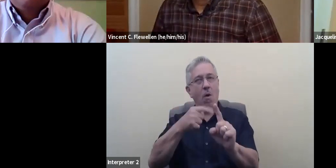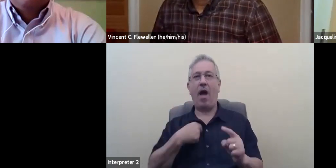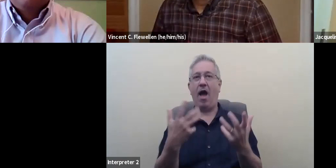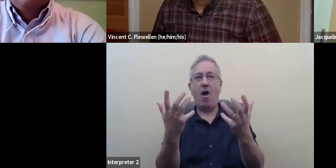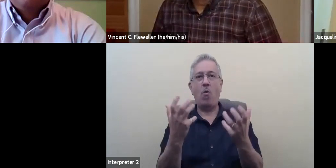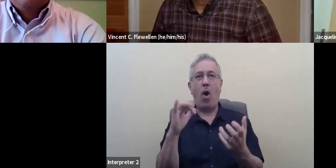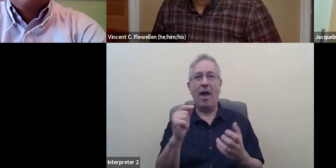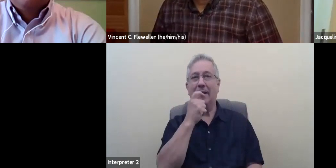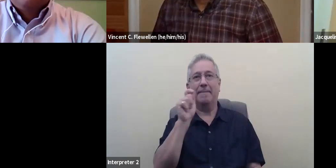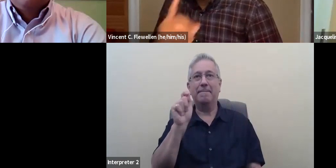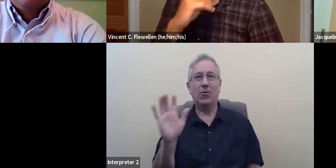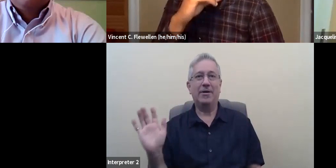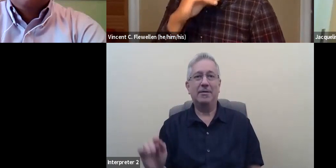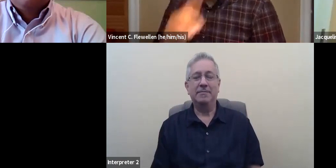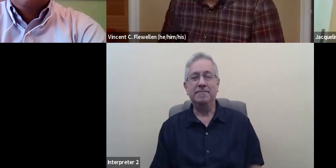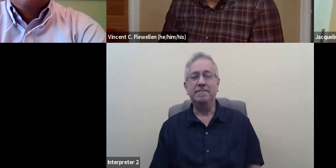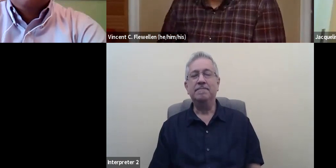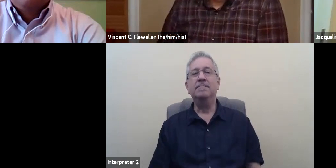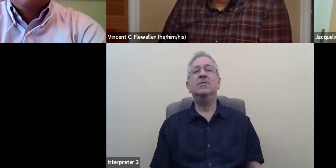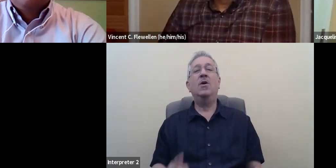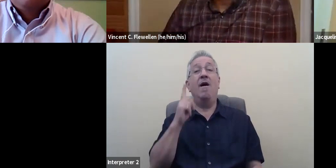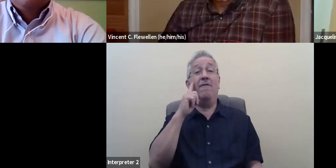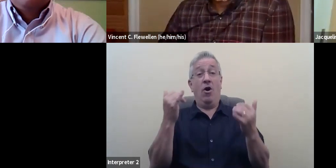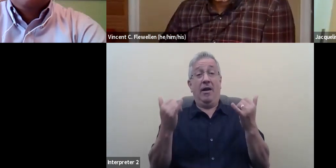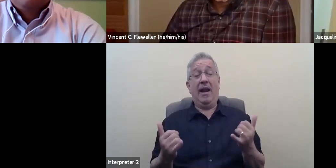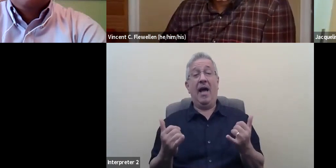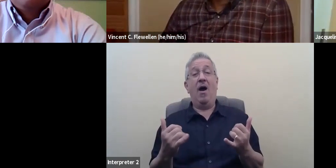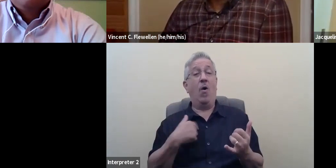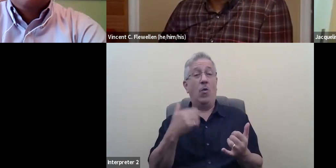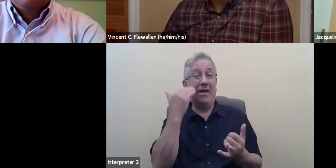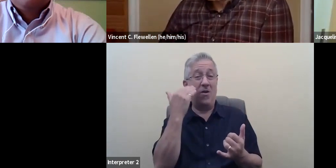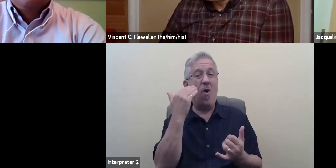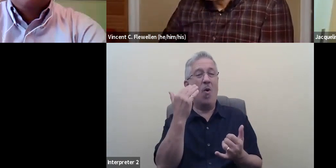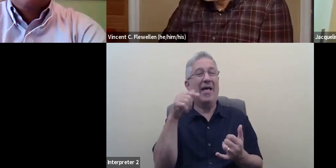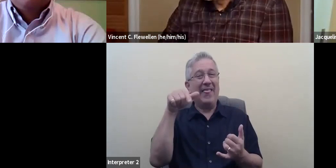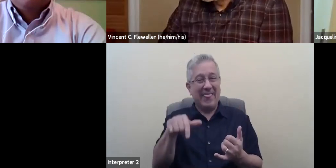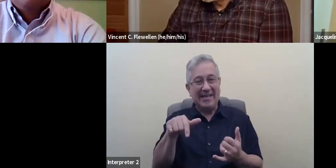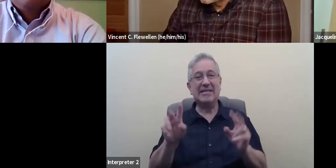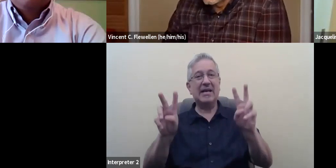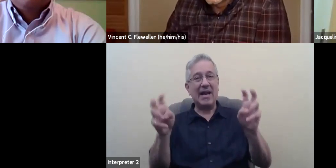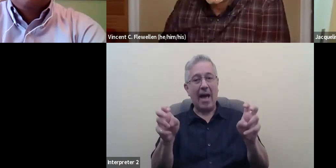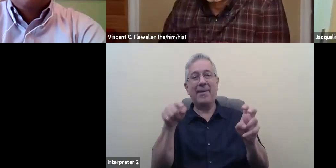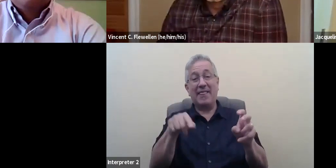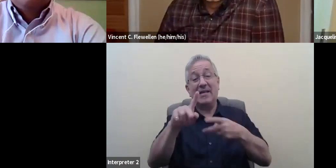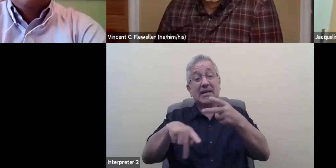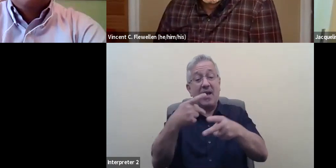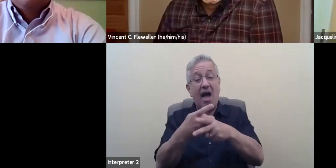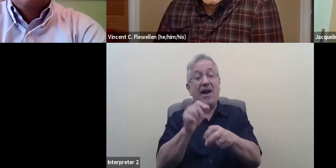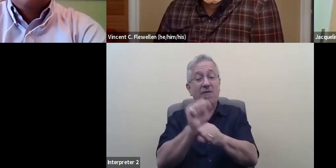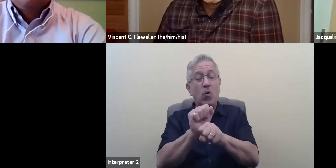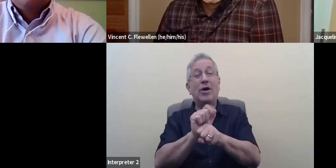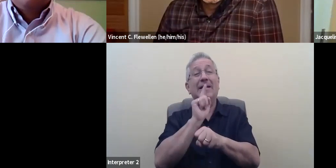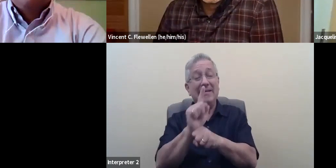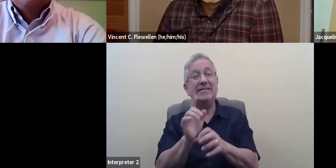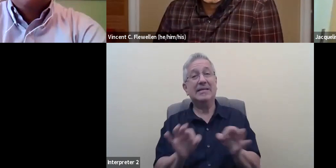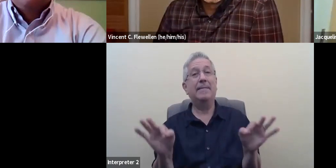Because again, if anything, this time has shown us that this work is necessary. And for us at Team, we're fortunate enough that we don't see this